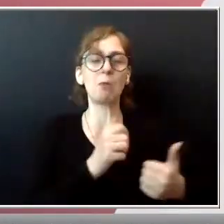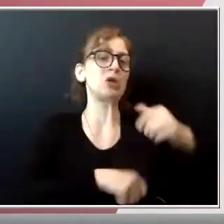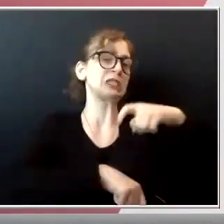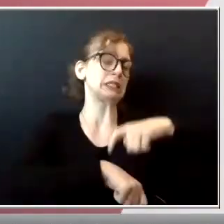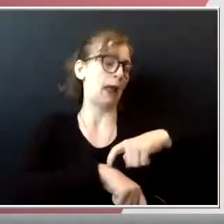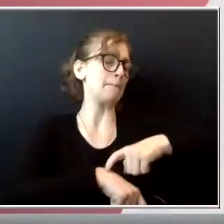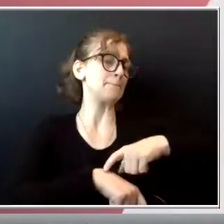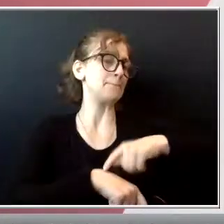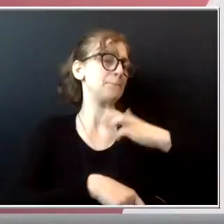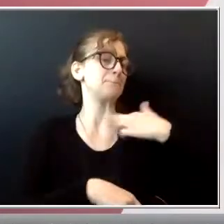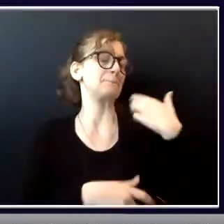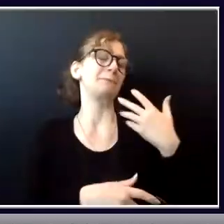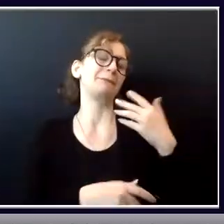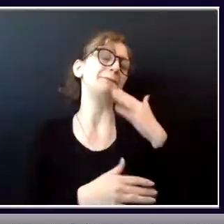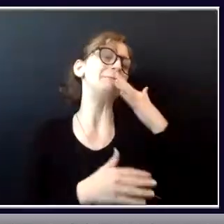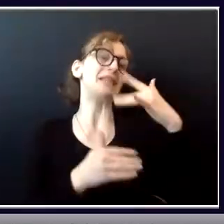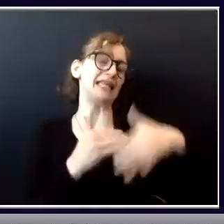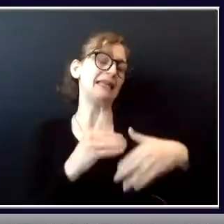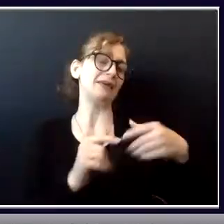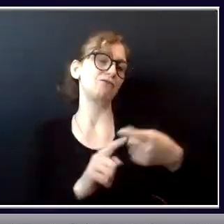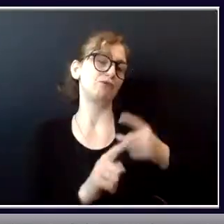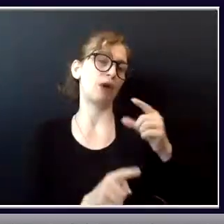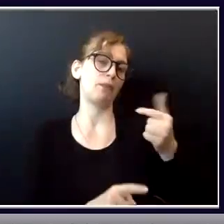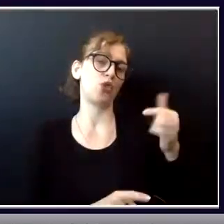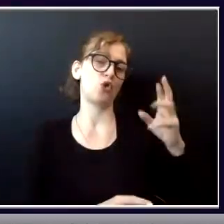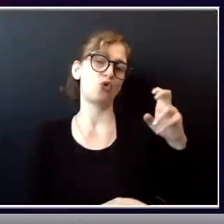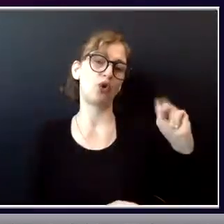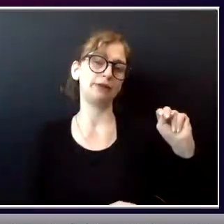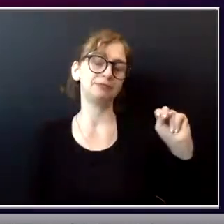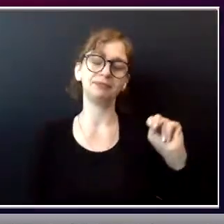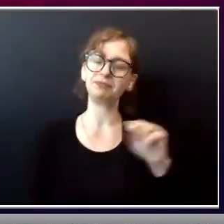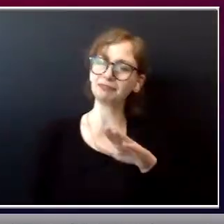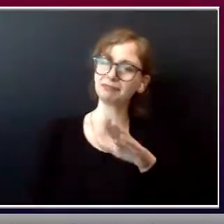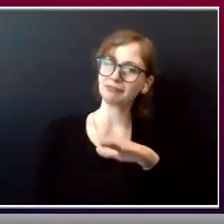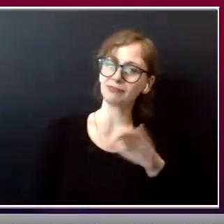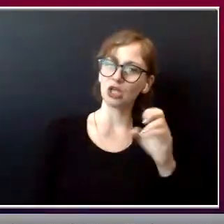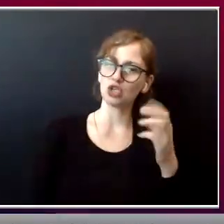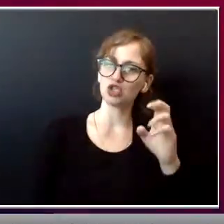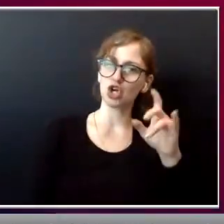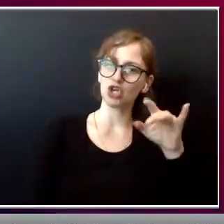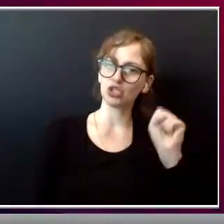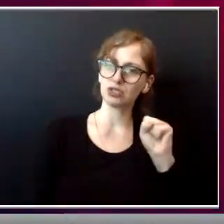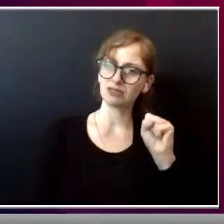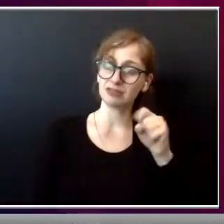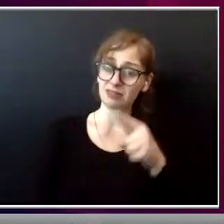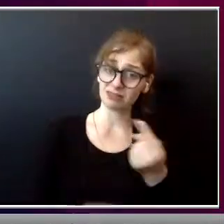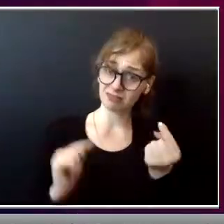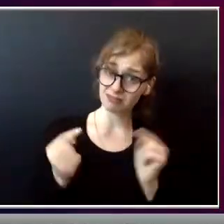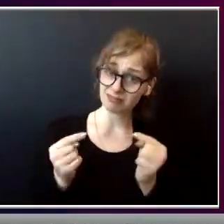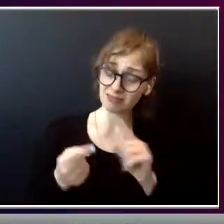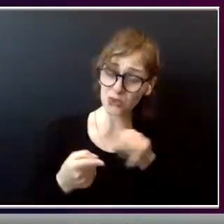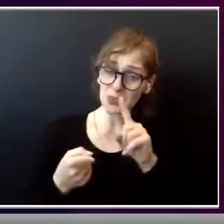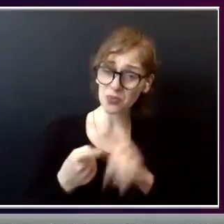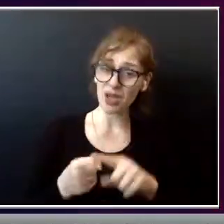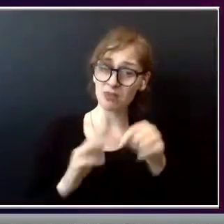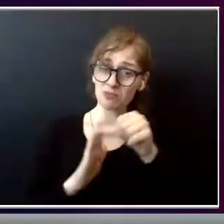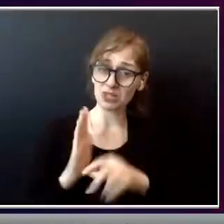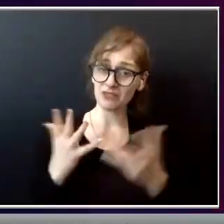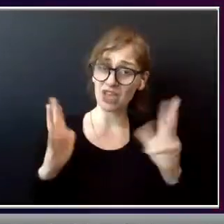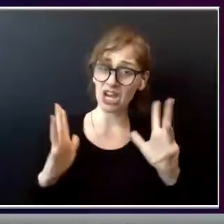go in. Charles, were you in pain? Were you in pain, Charles, when you came out of the procedure?